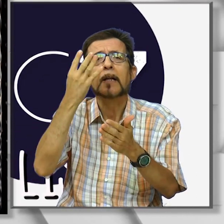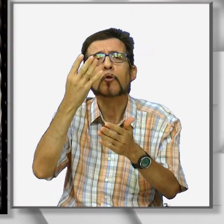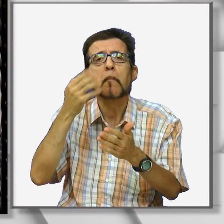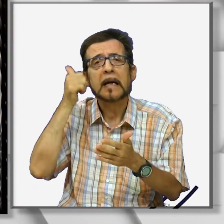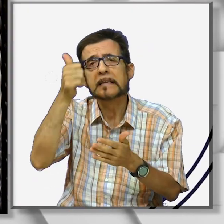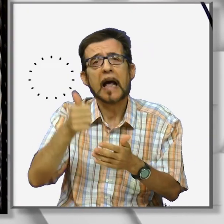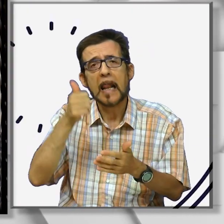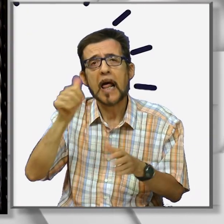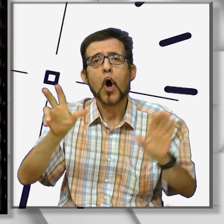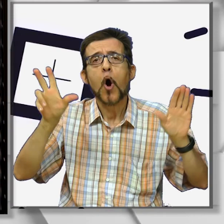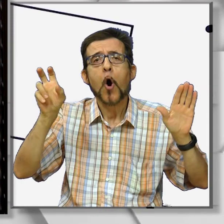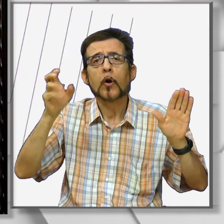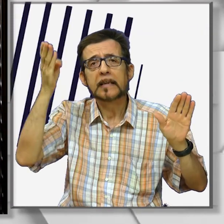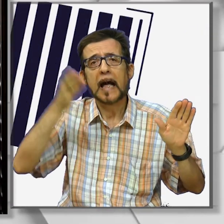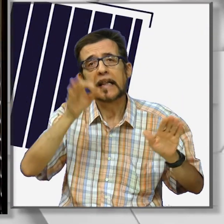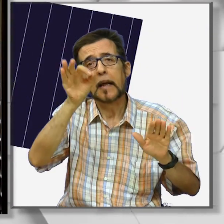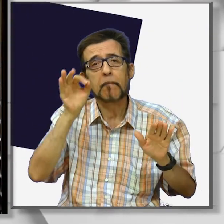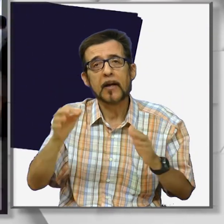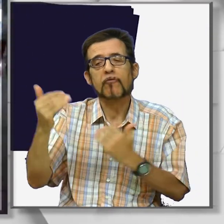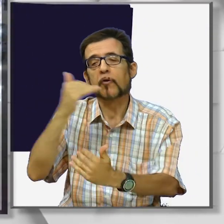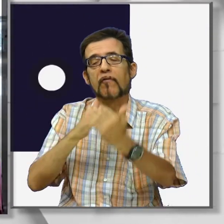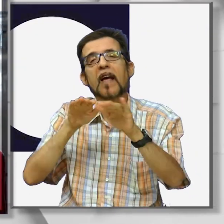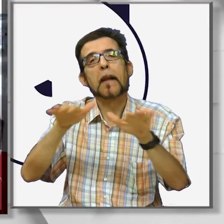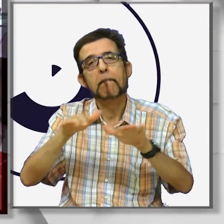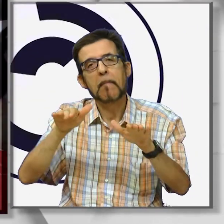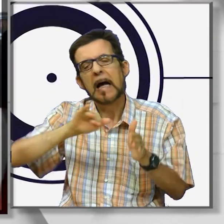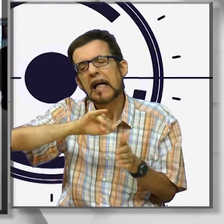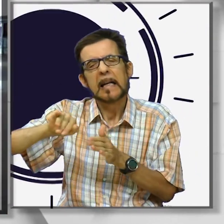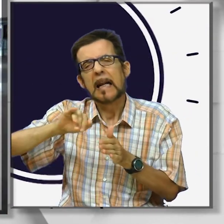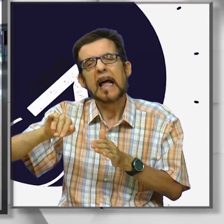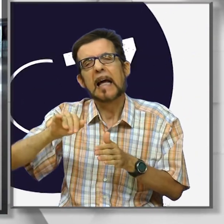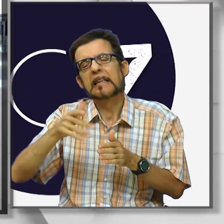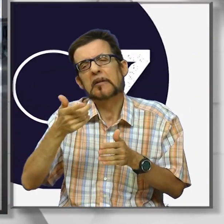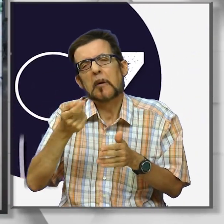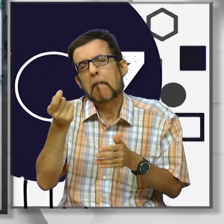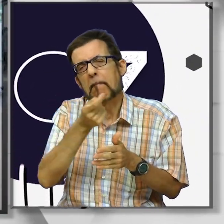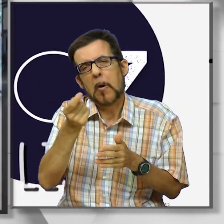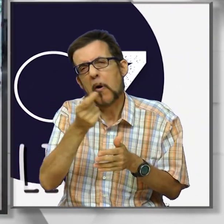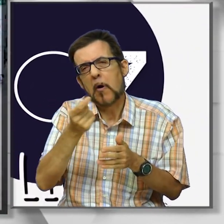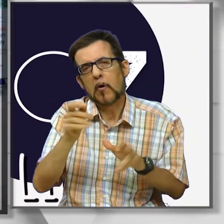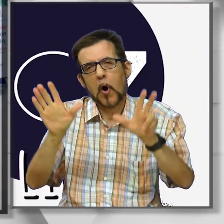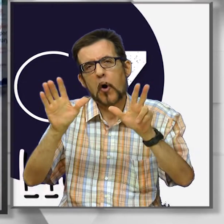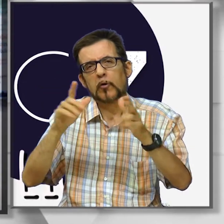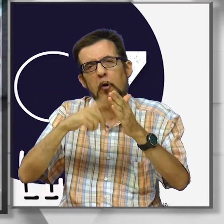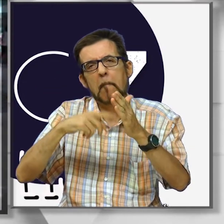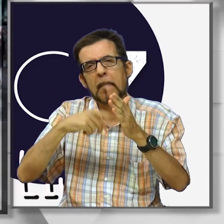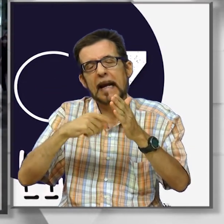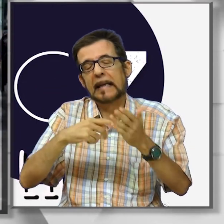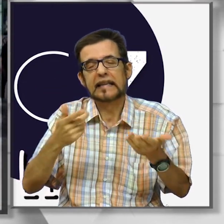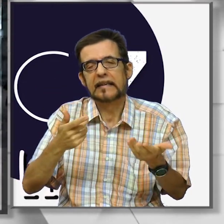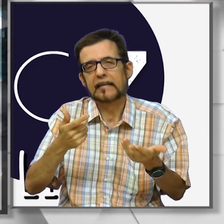80% are coming from the sea. The rest are the next 8 months, in the spalmats are in the next 8 months. We have to destagionalize.